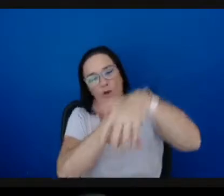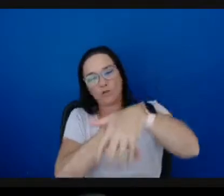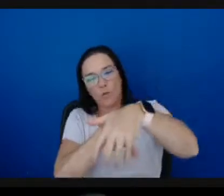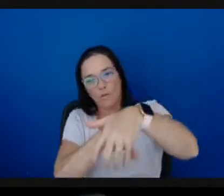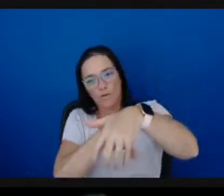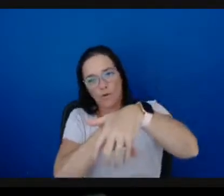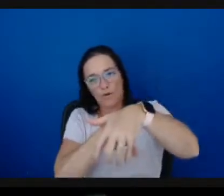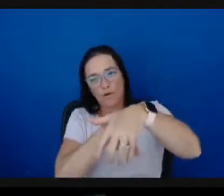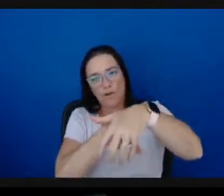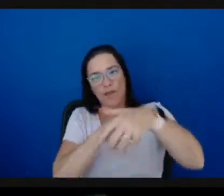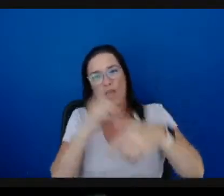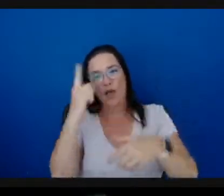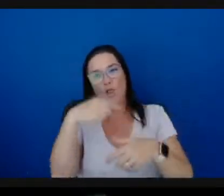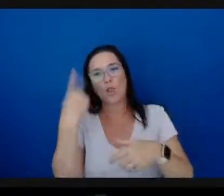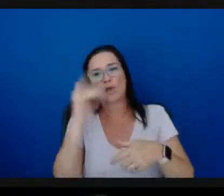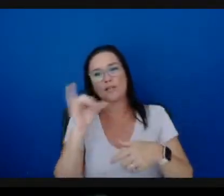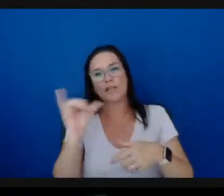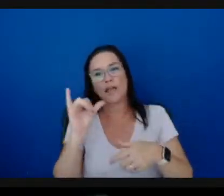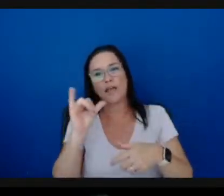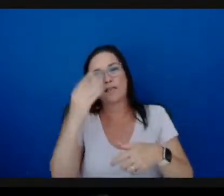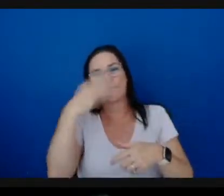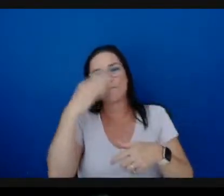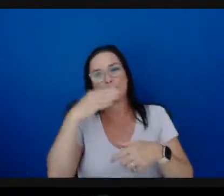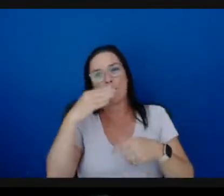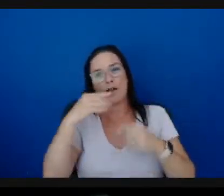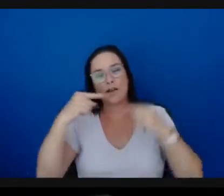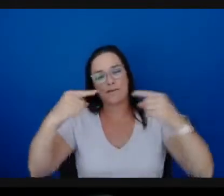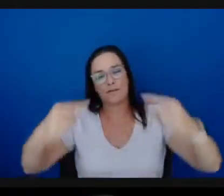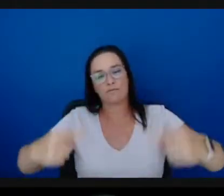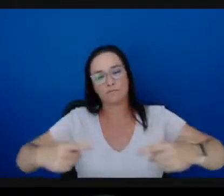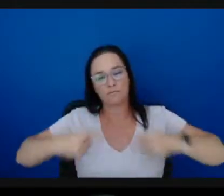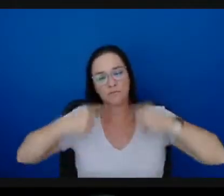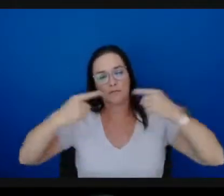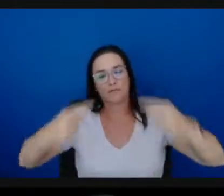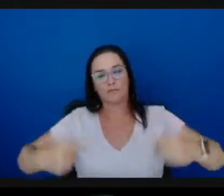motion resembling that of the front of an endless track on a tractor.